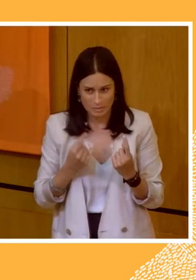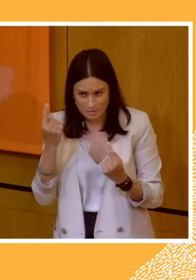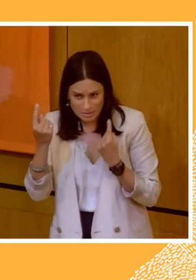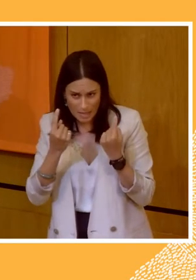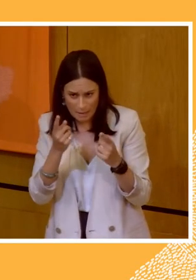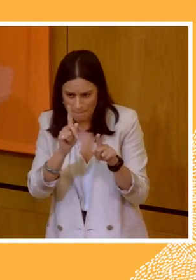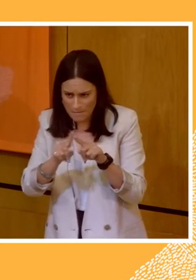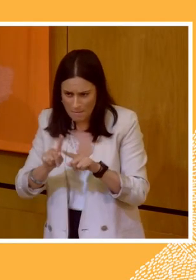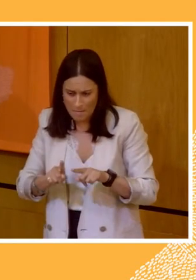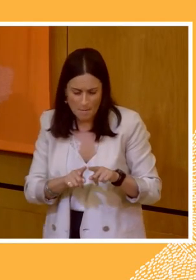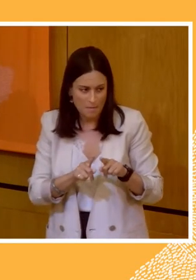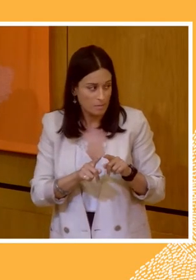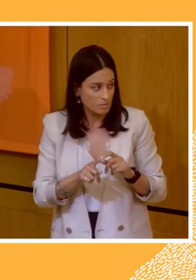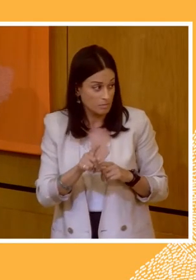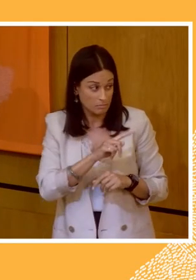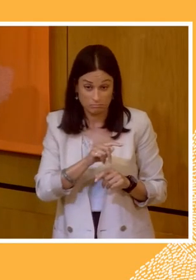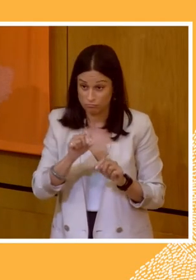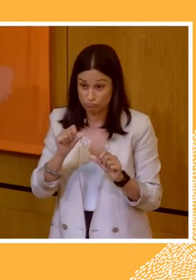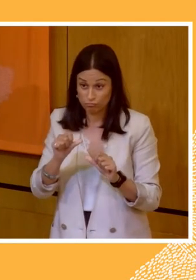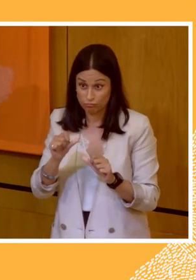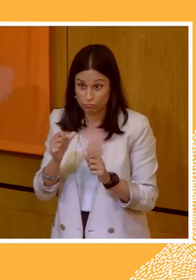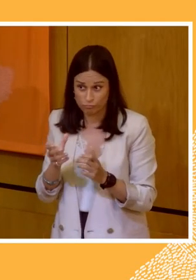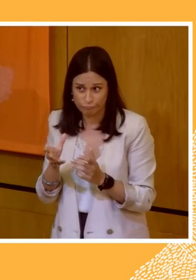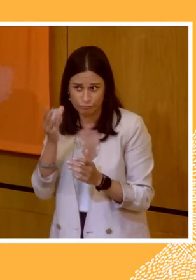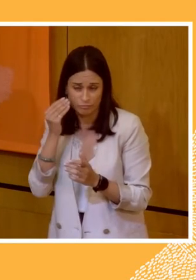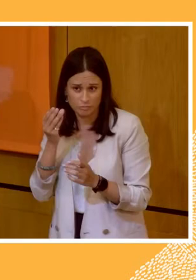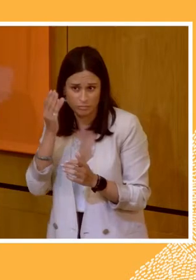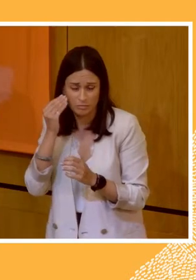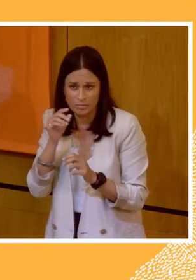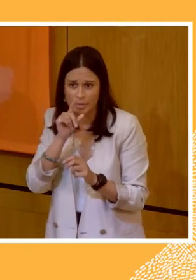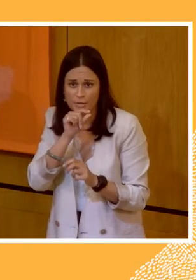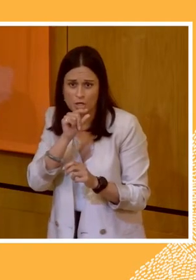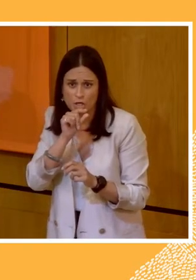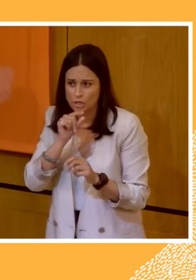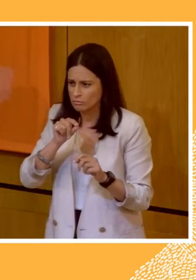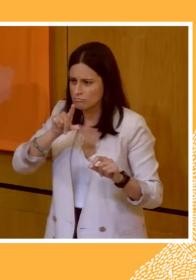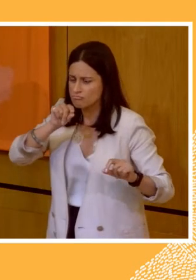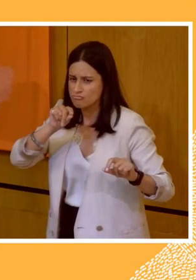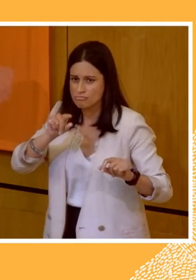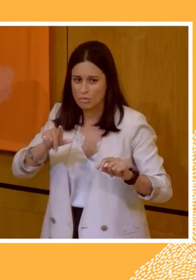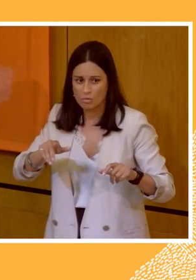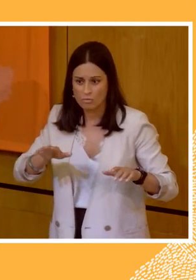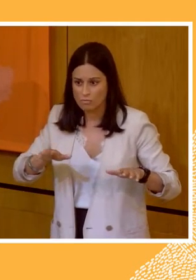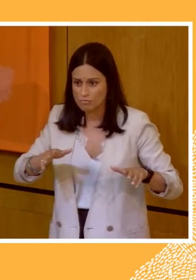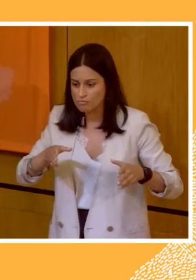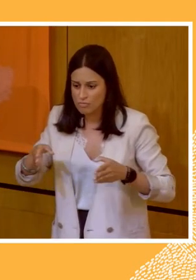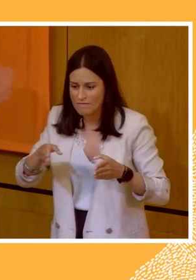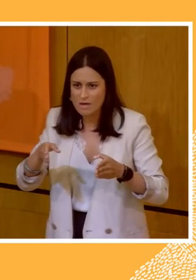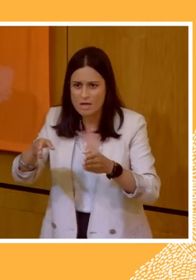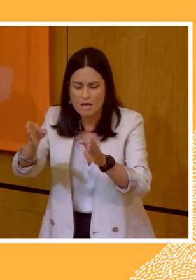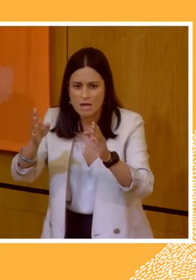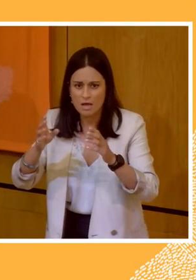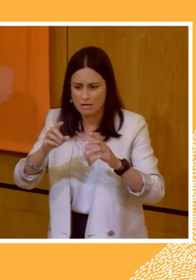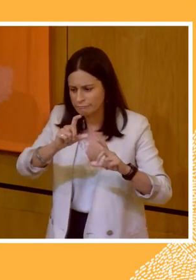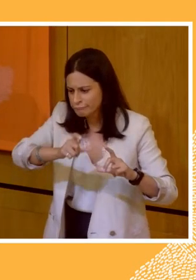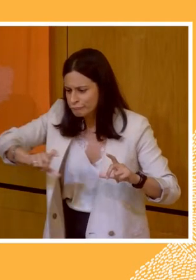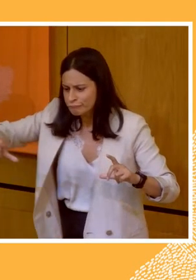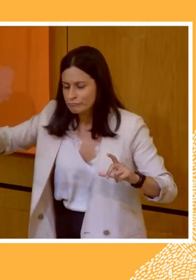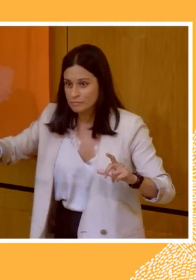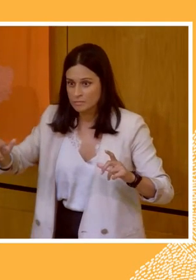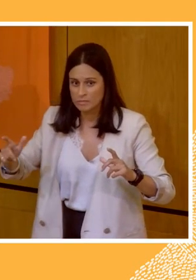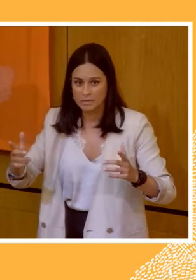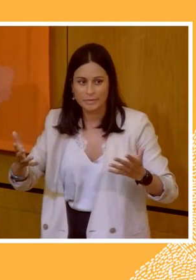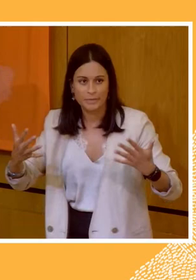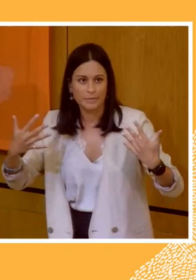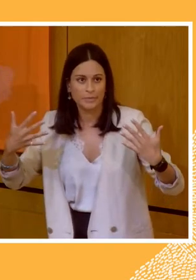you listen to the sounds of birds, the rivers, and that